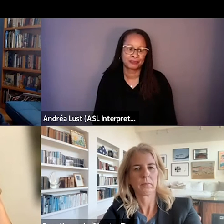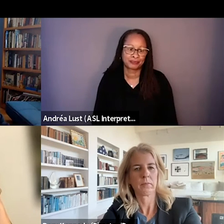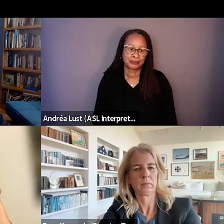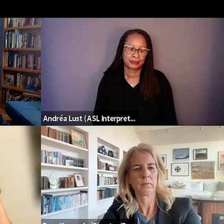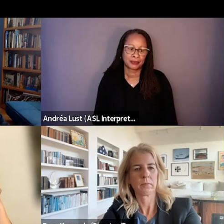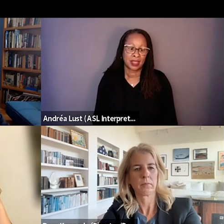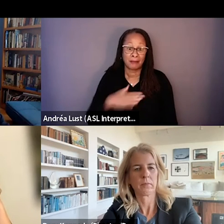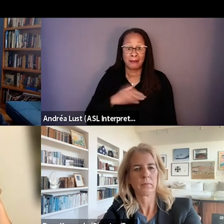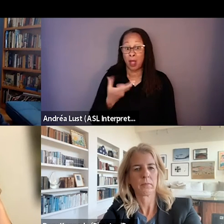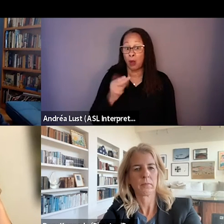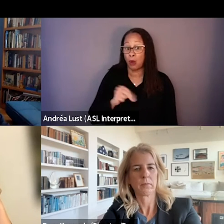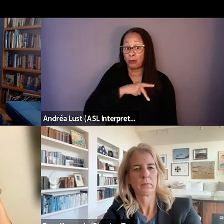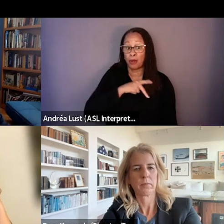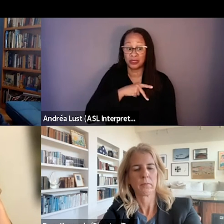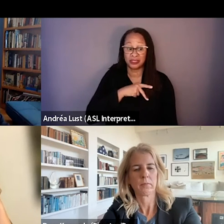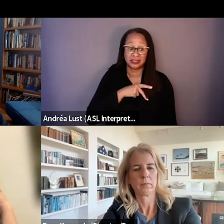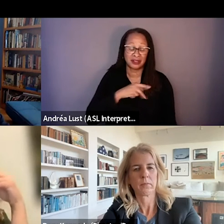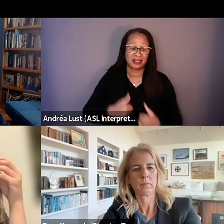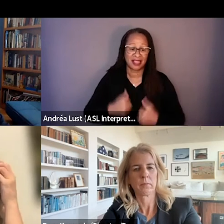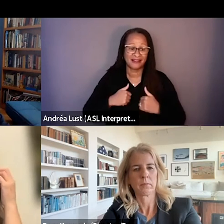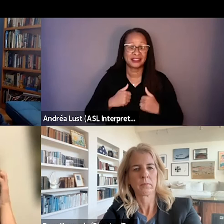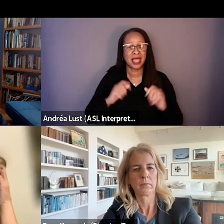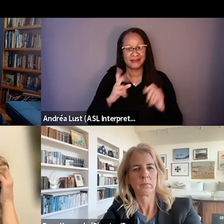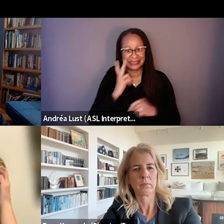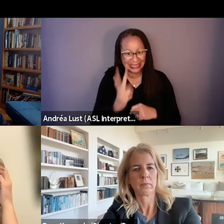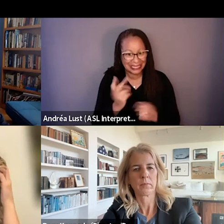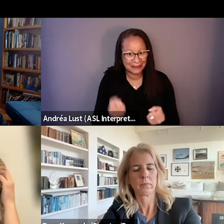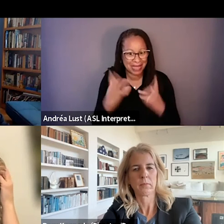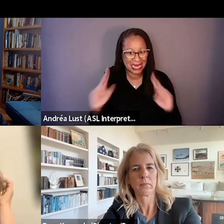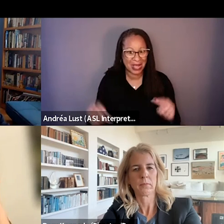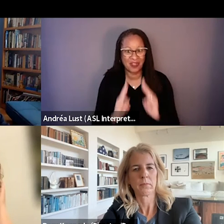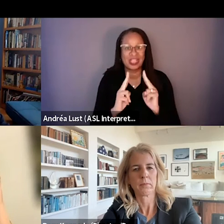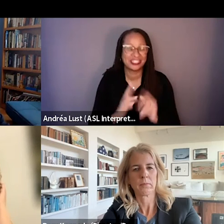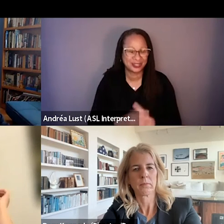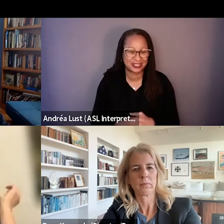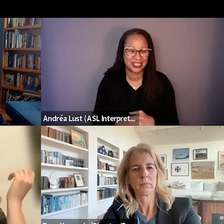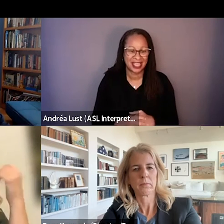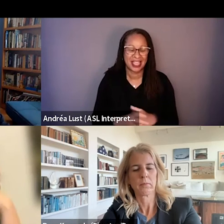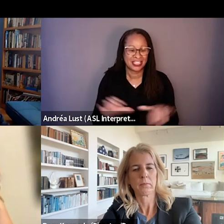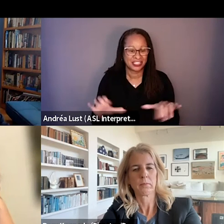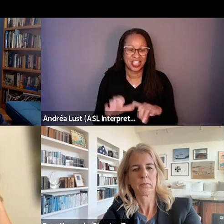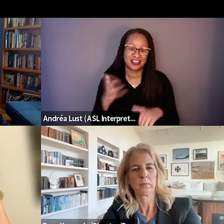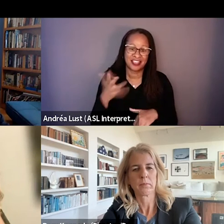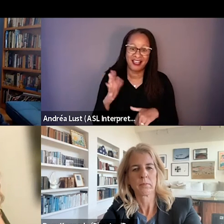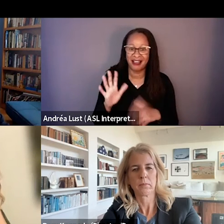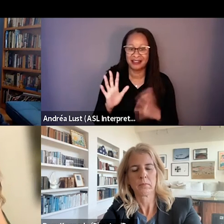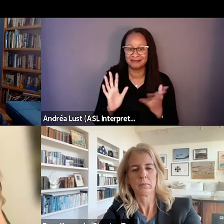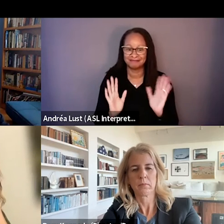my own personal life, I've been to many volcanoes and done kind of